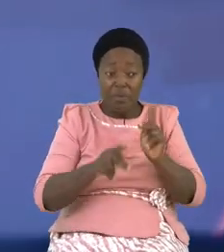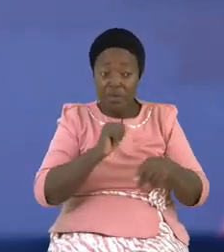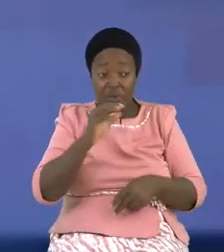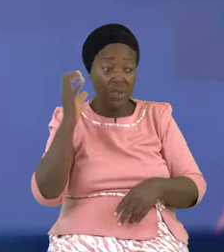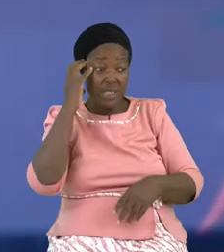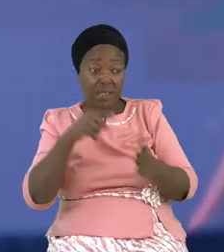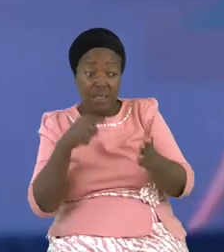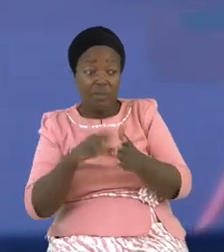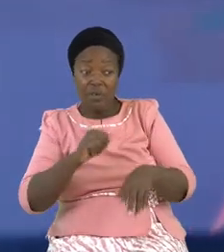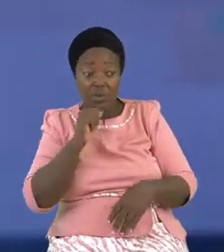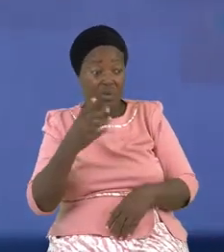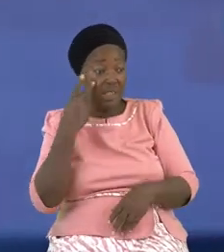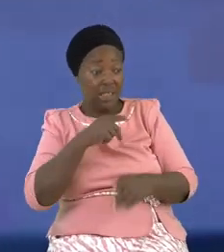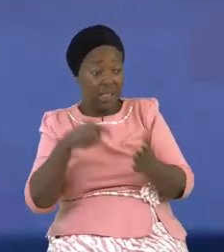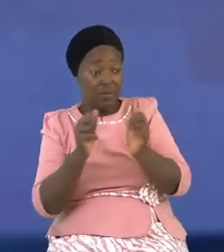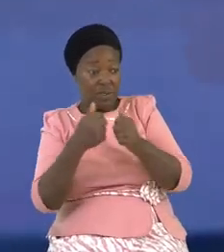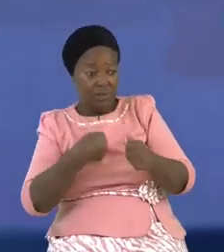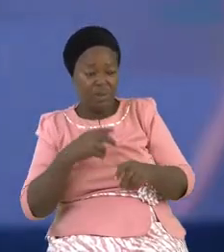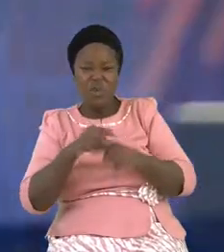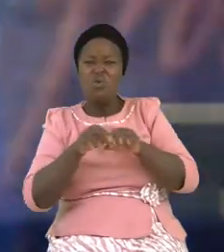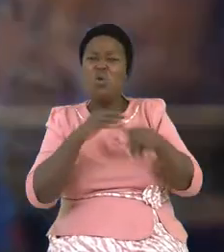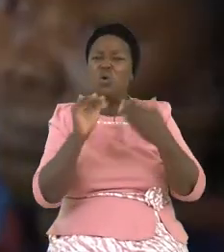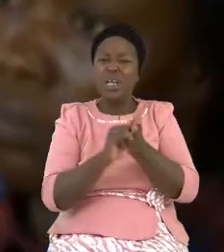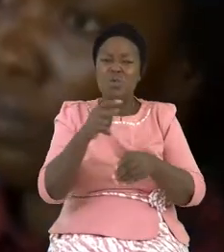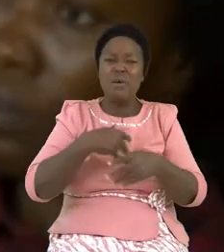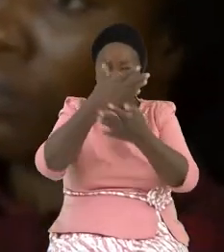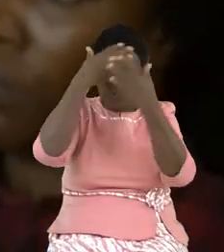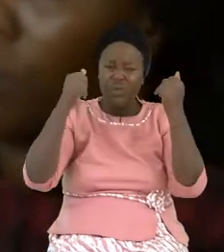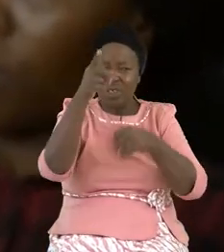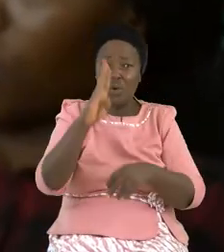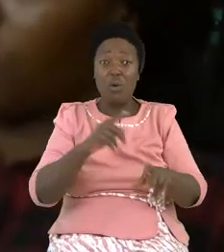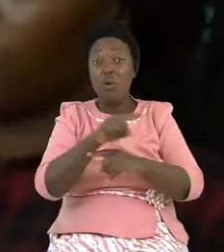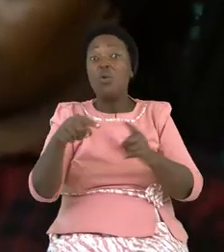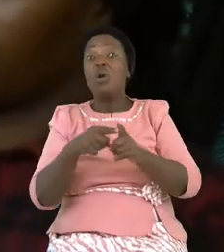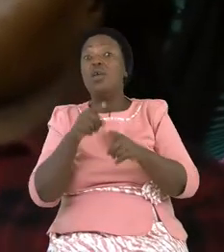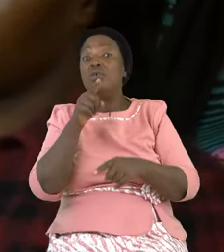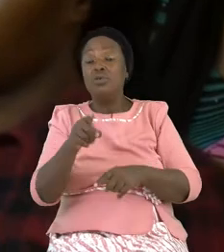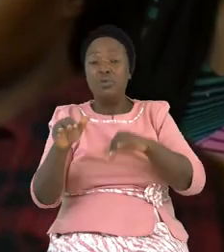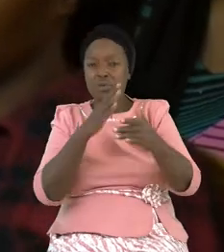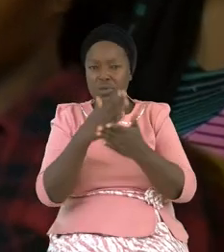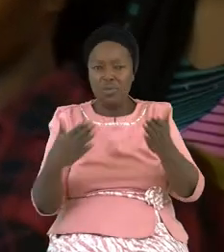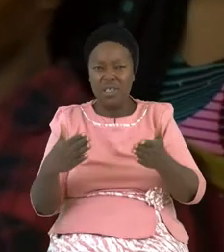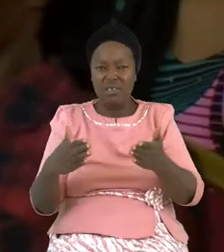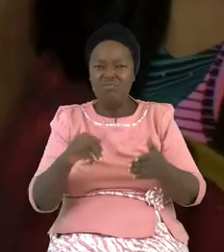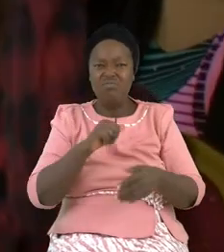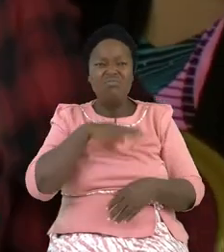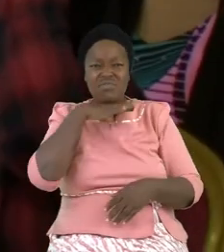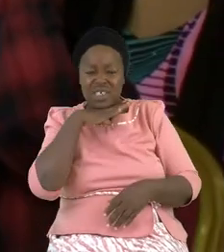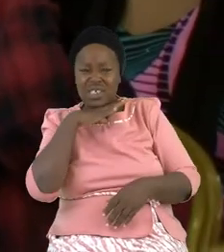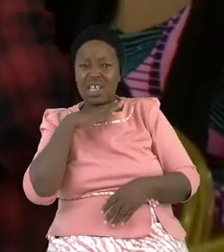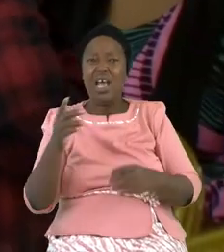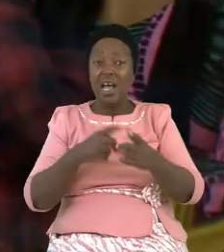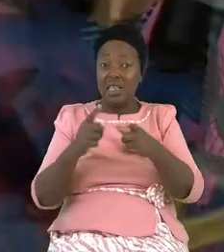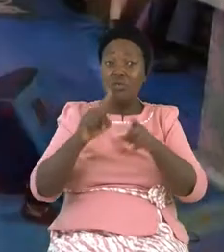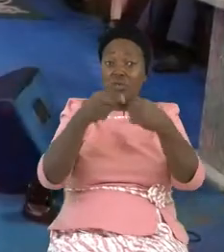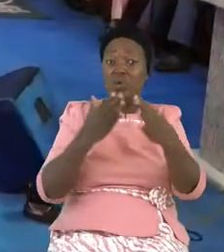this. When you do those things, you have forgotten God. When you do something indecent, and you go through all